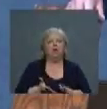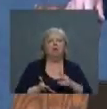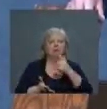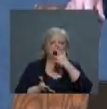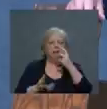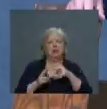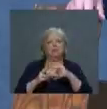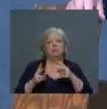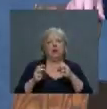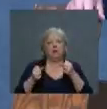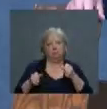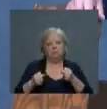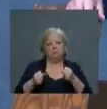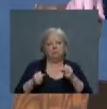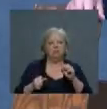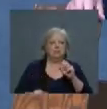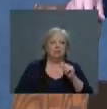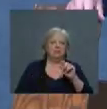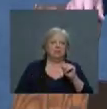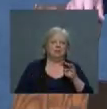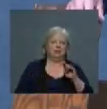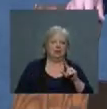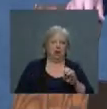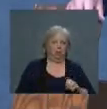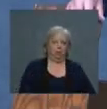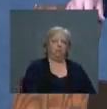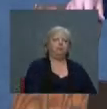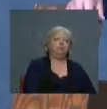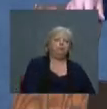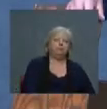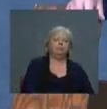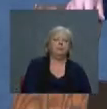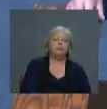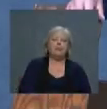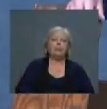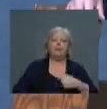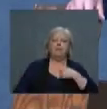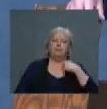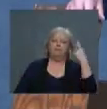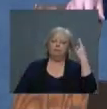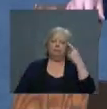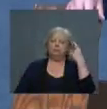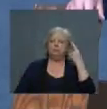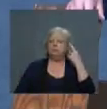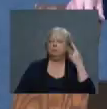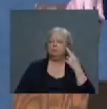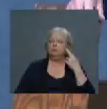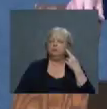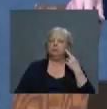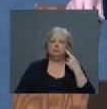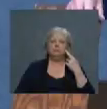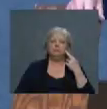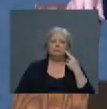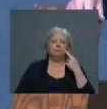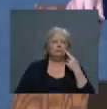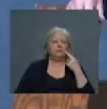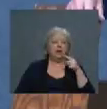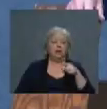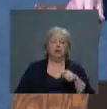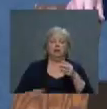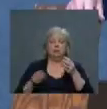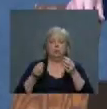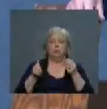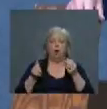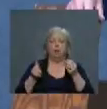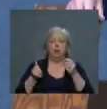stable. And we realize, and I certainly realize that this has been a this piece of